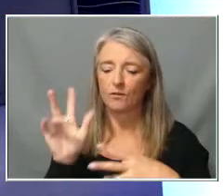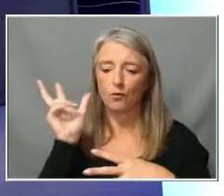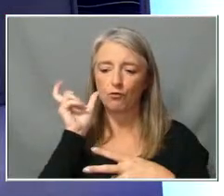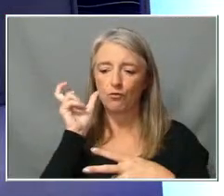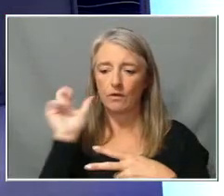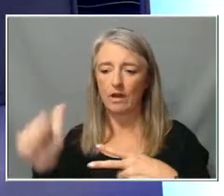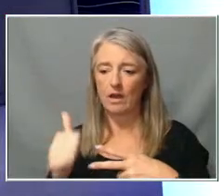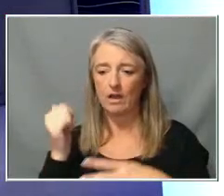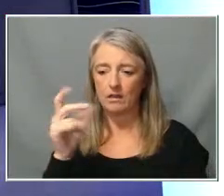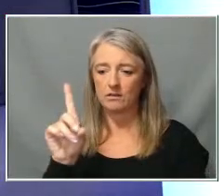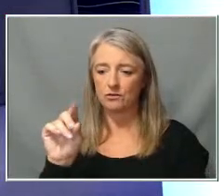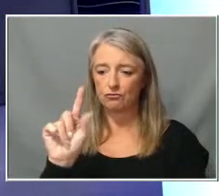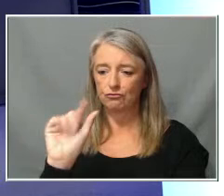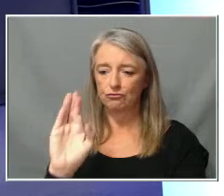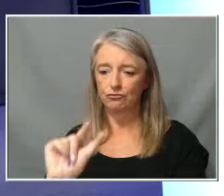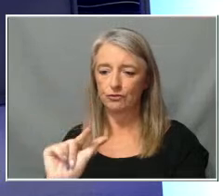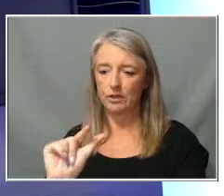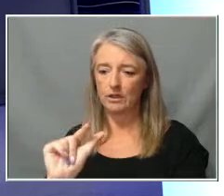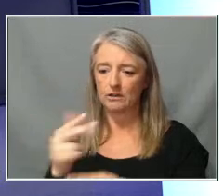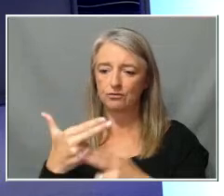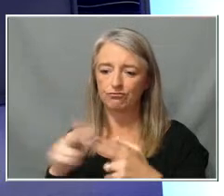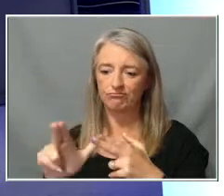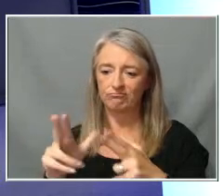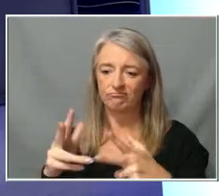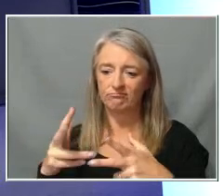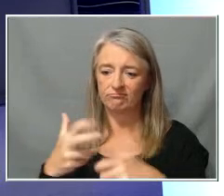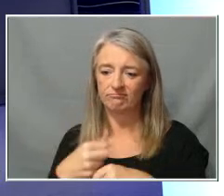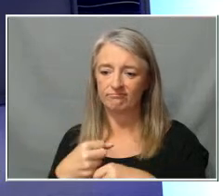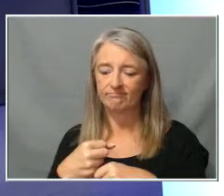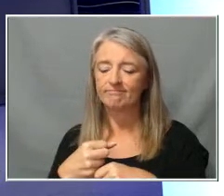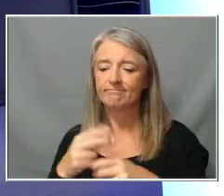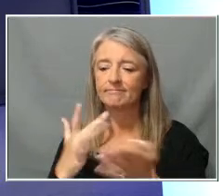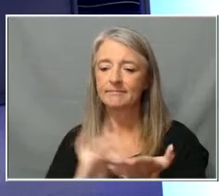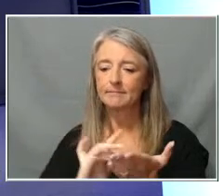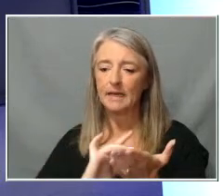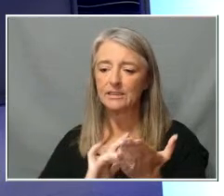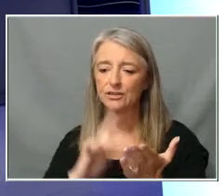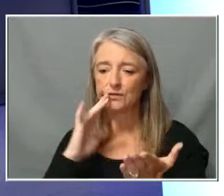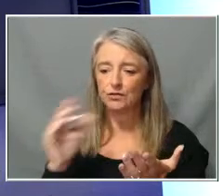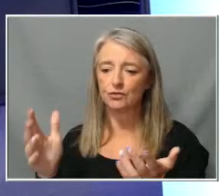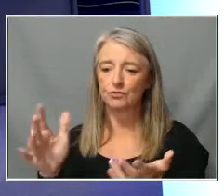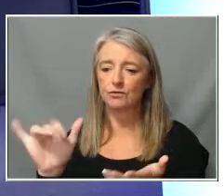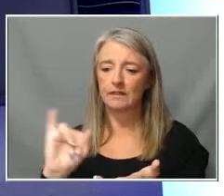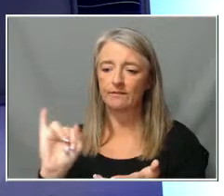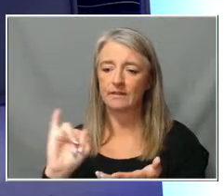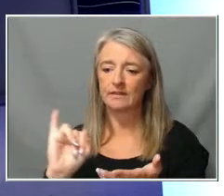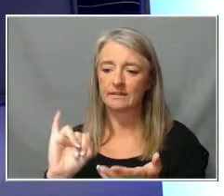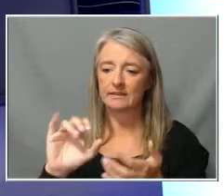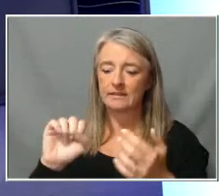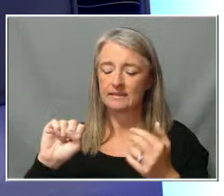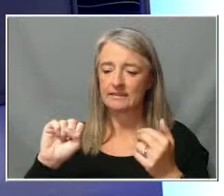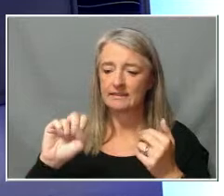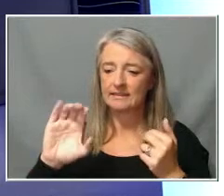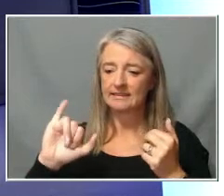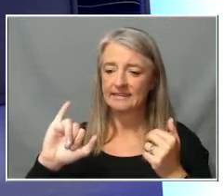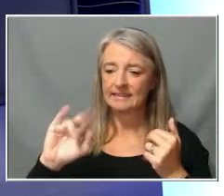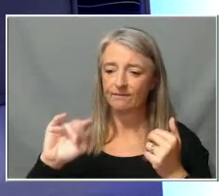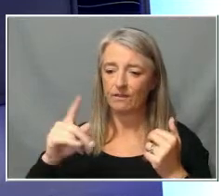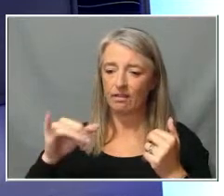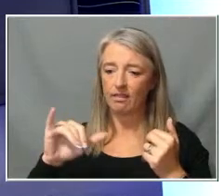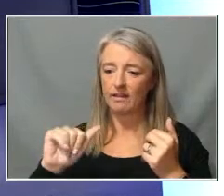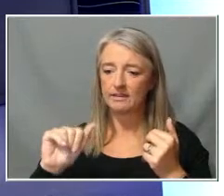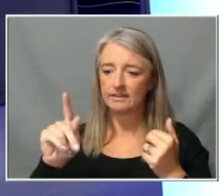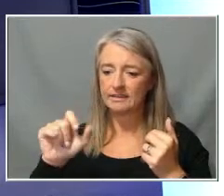drug shortage making the headlines. It's a medicine to treat infections, including syphilis in Kansas, and I've heard you talk about